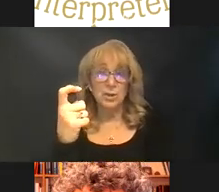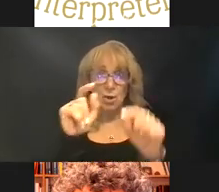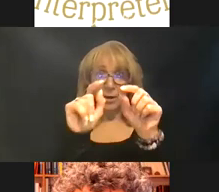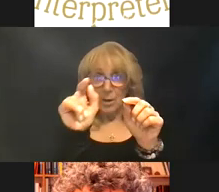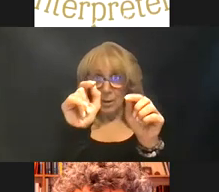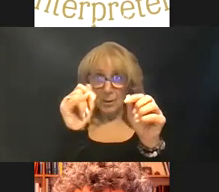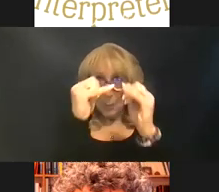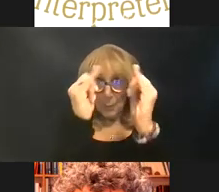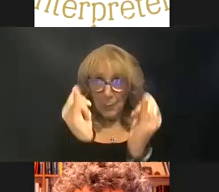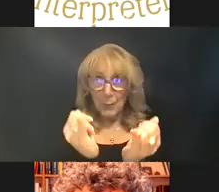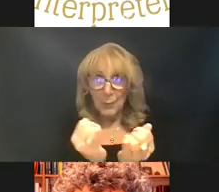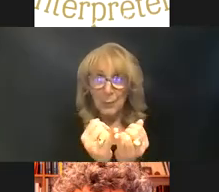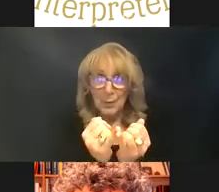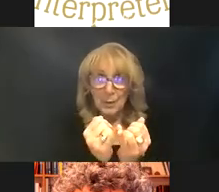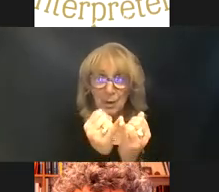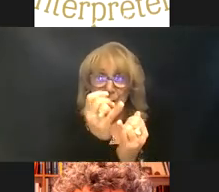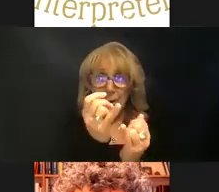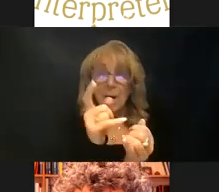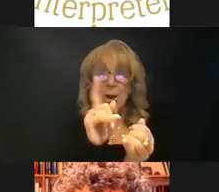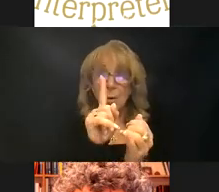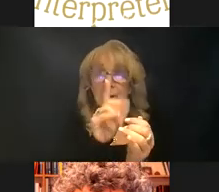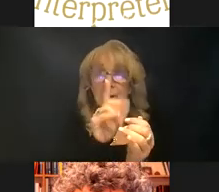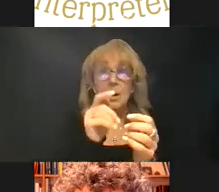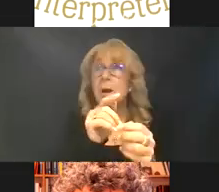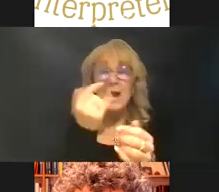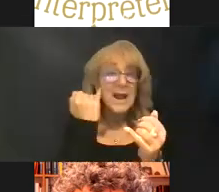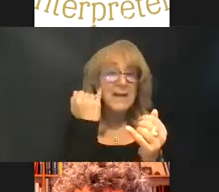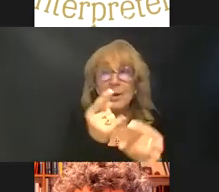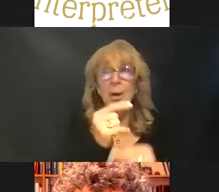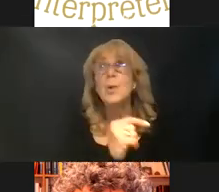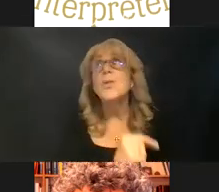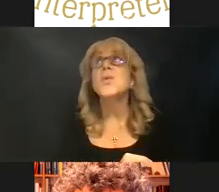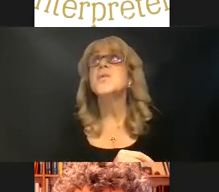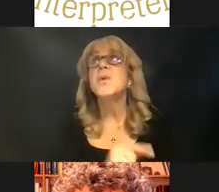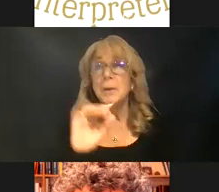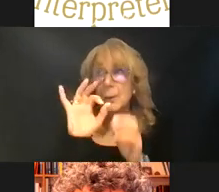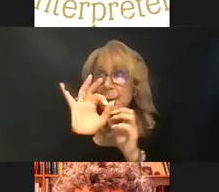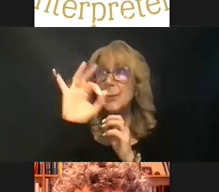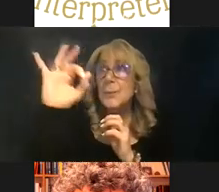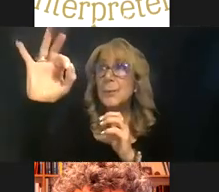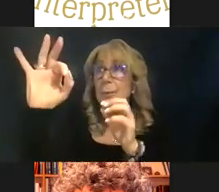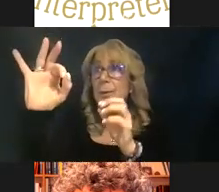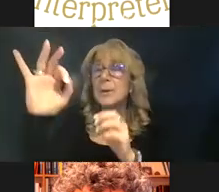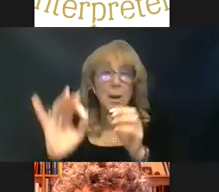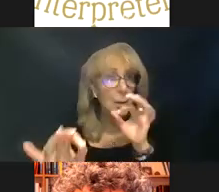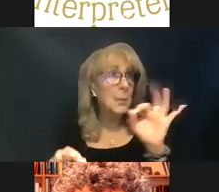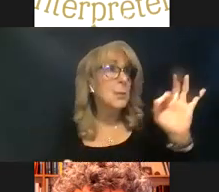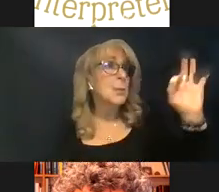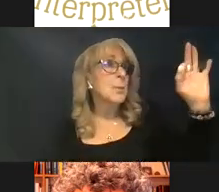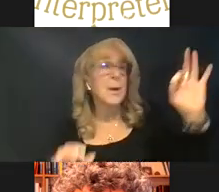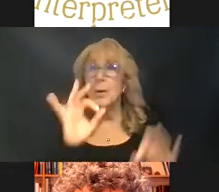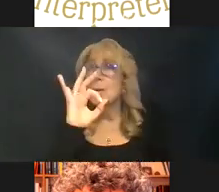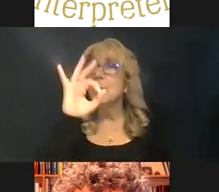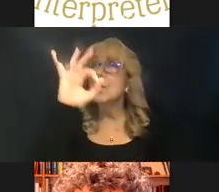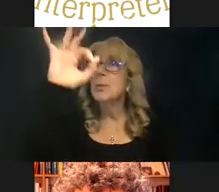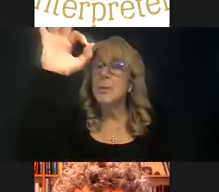to the direction in which you're blowing. So here's a contraption that you can use to blow all the candles in